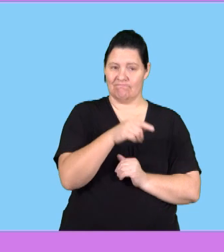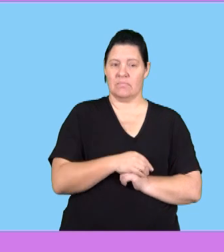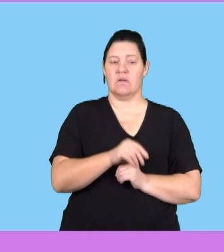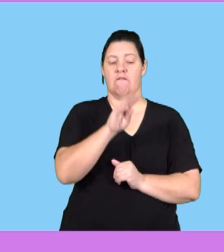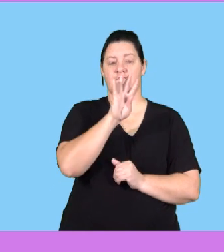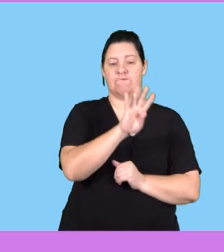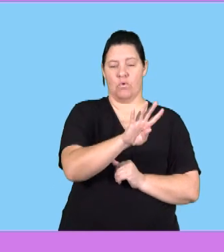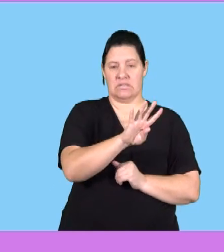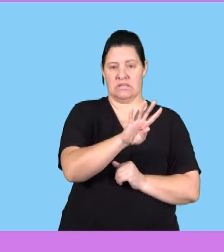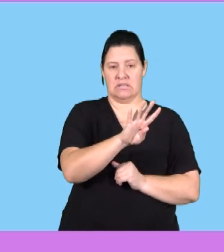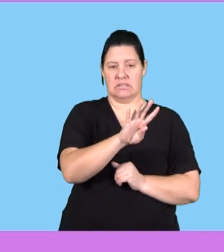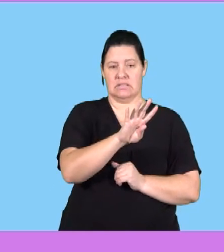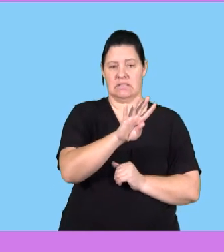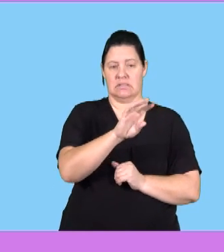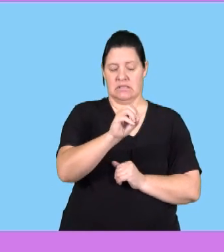this will be